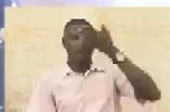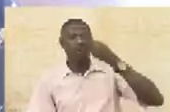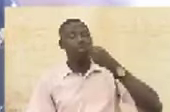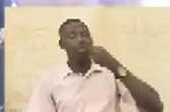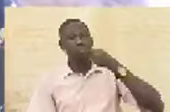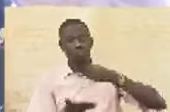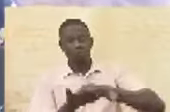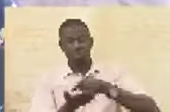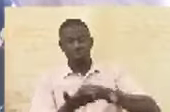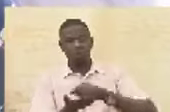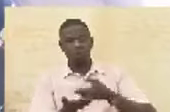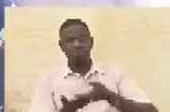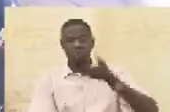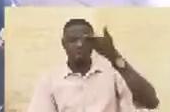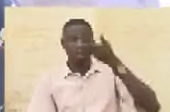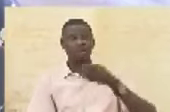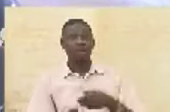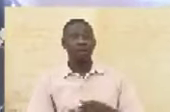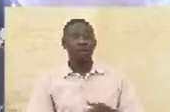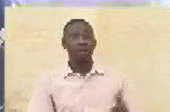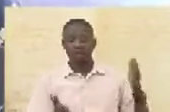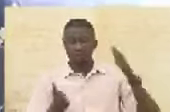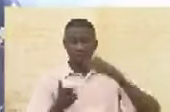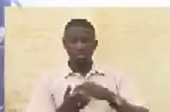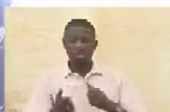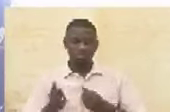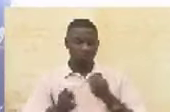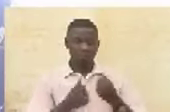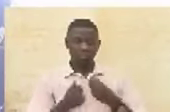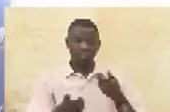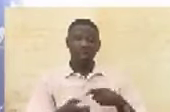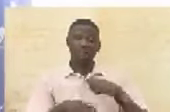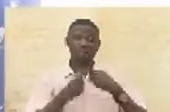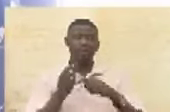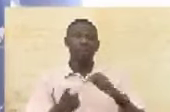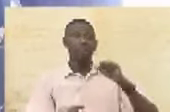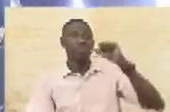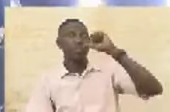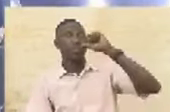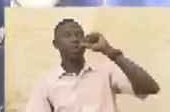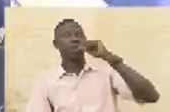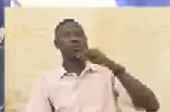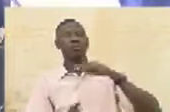pressure. And you still suffer from these things after drinking the